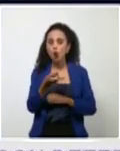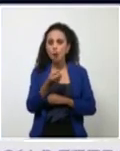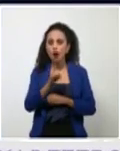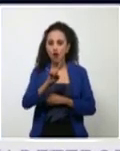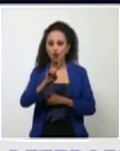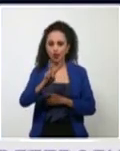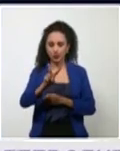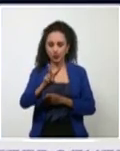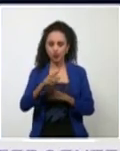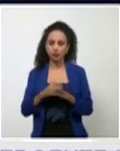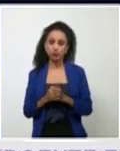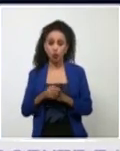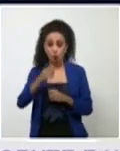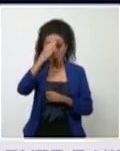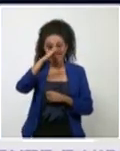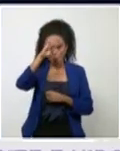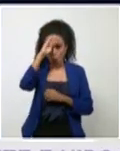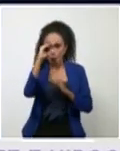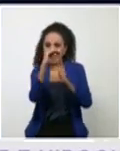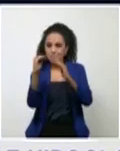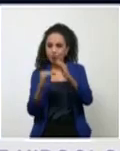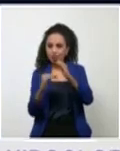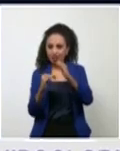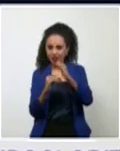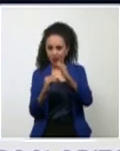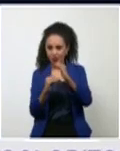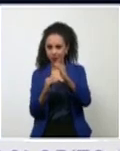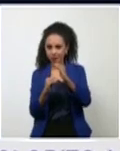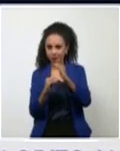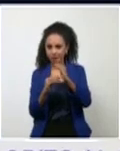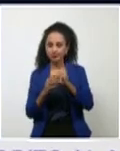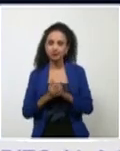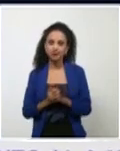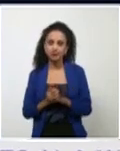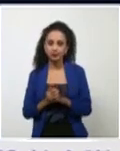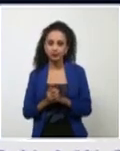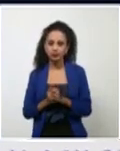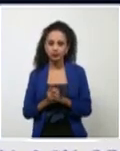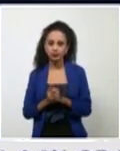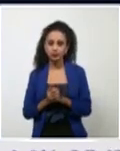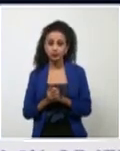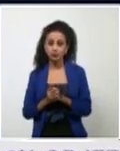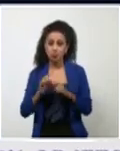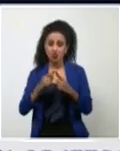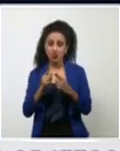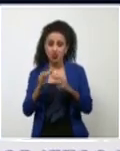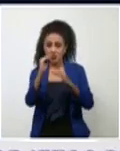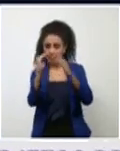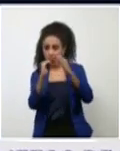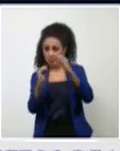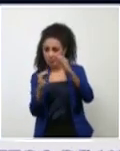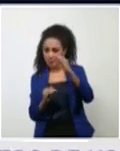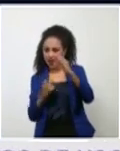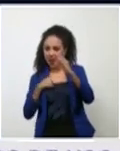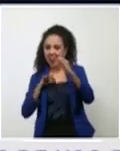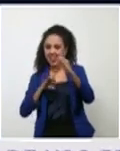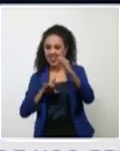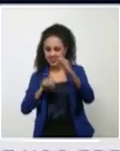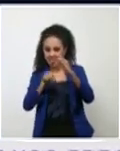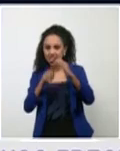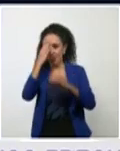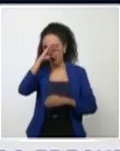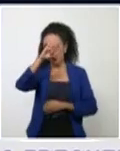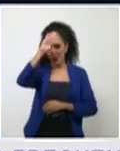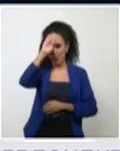average of 5.92. Cuba falls below, and it's consequently is on the 15th place.